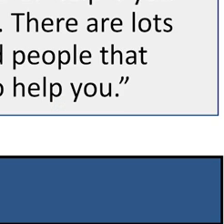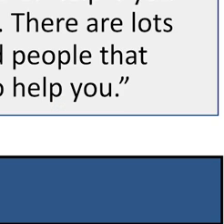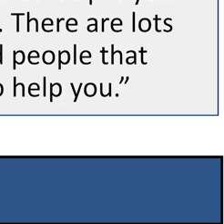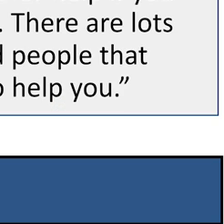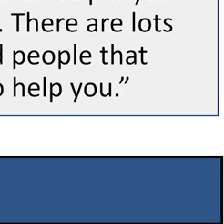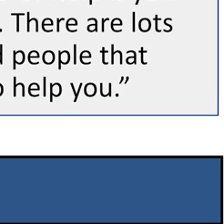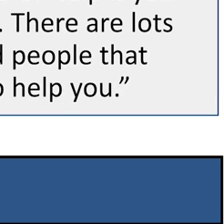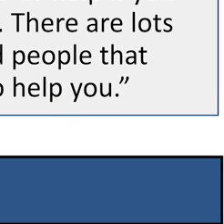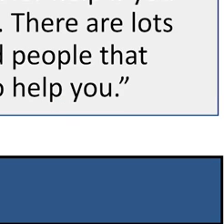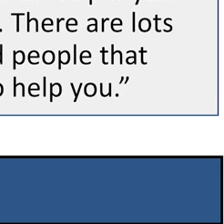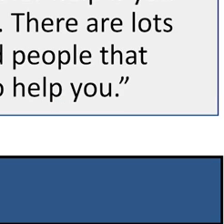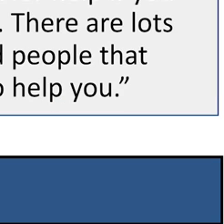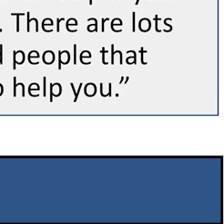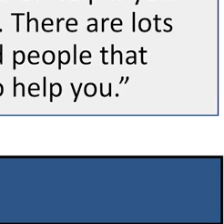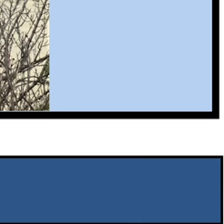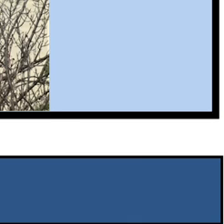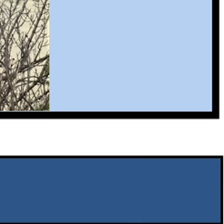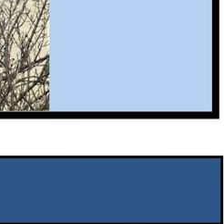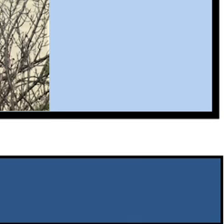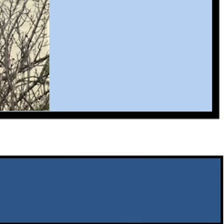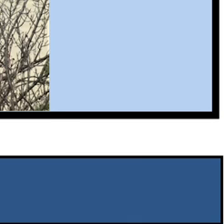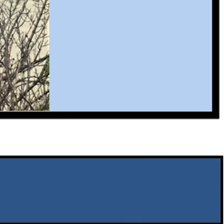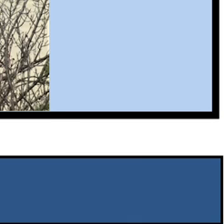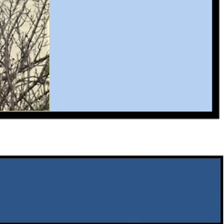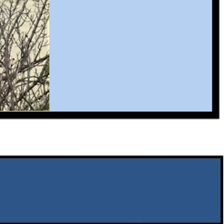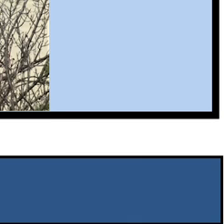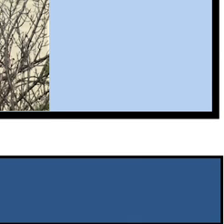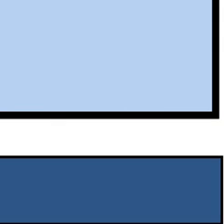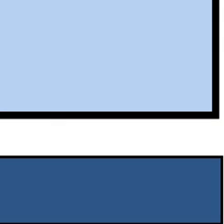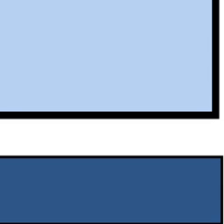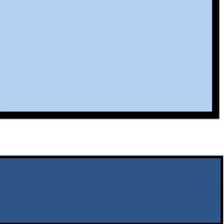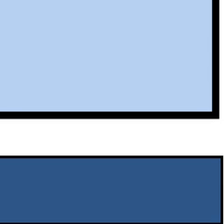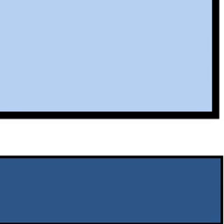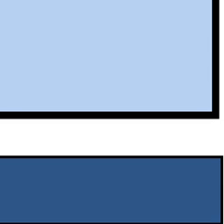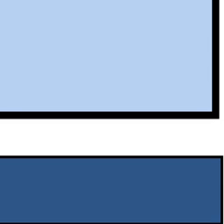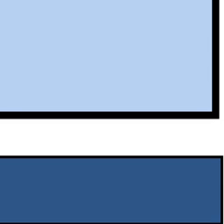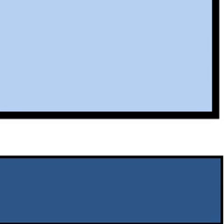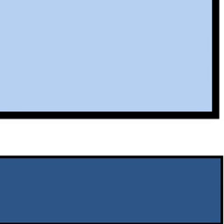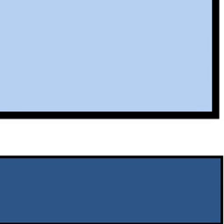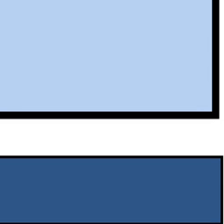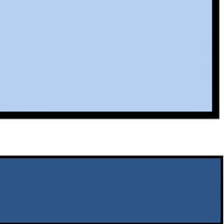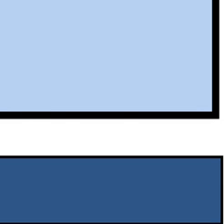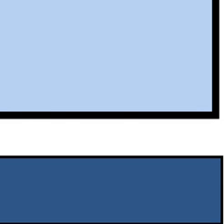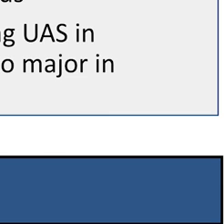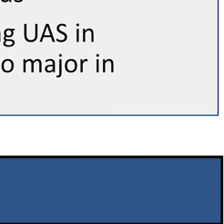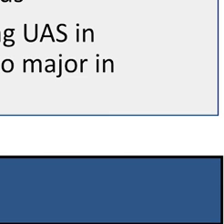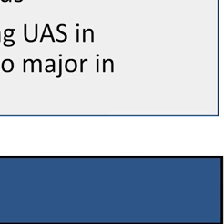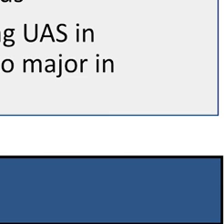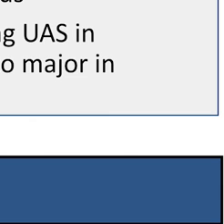Tassel. Amy Wells. Trenton Gage Callis. Morgan